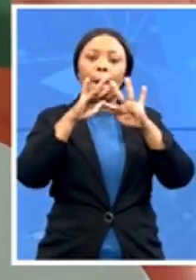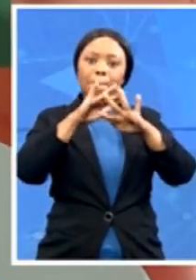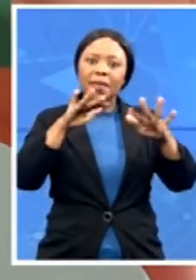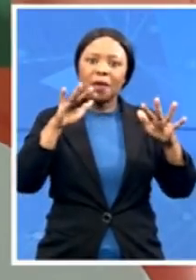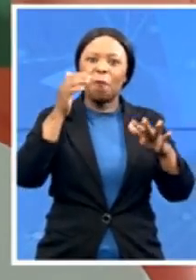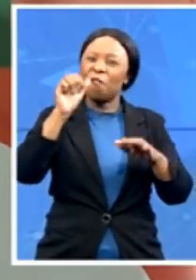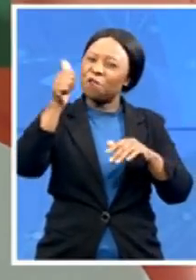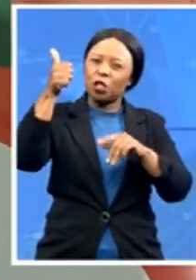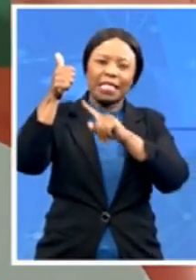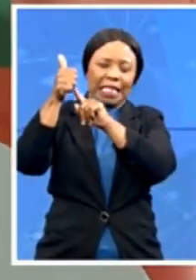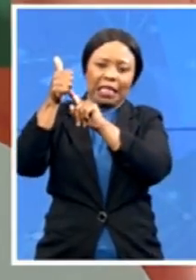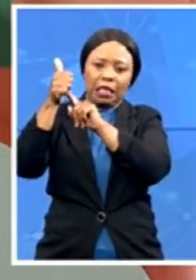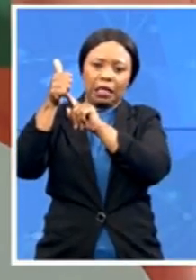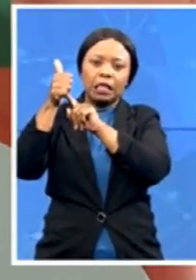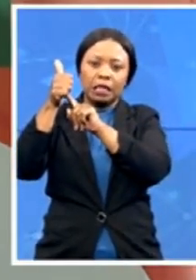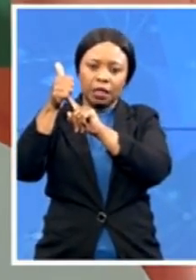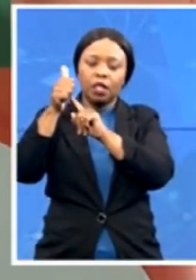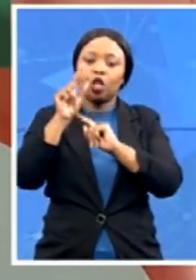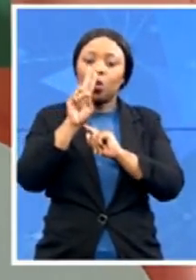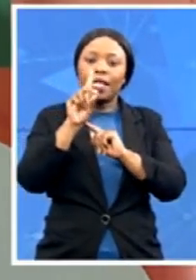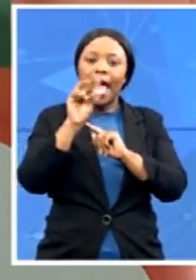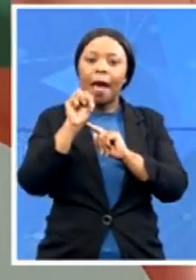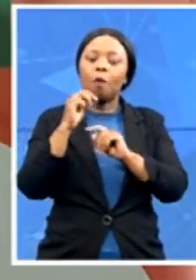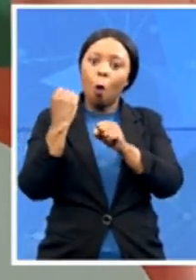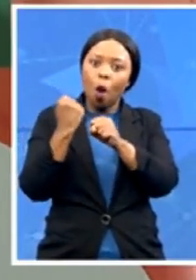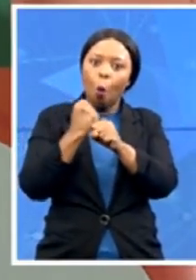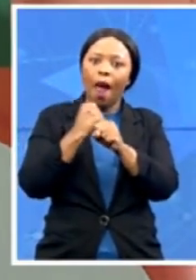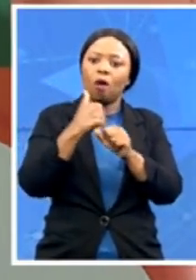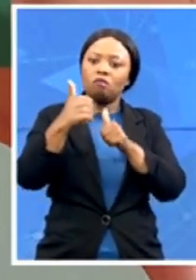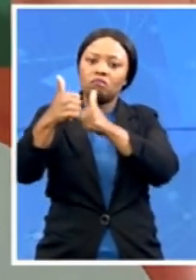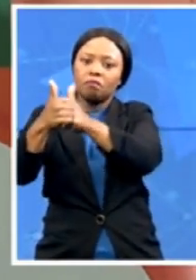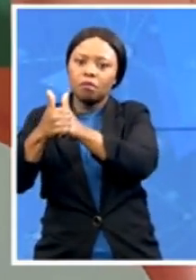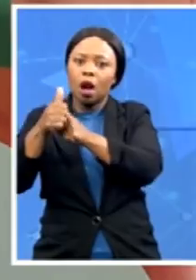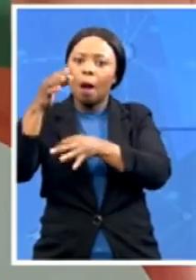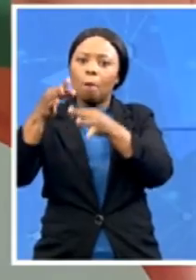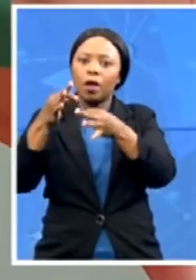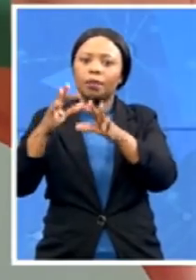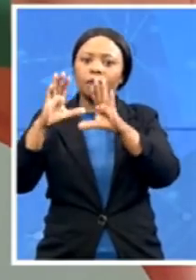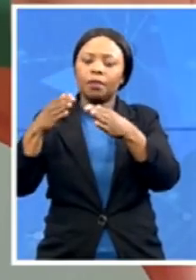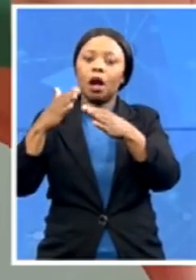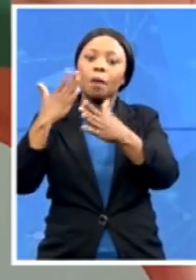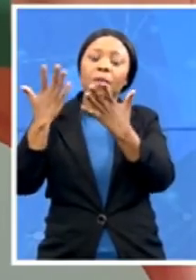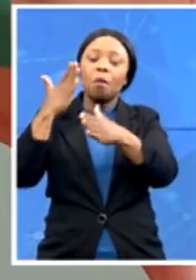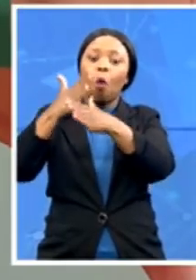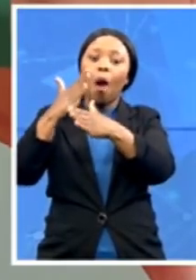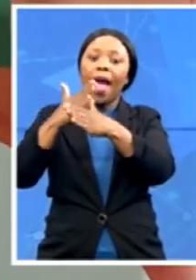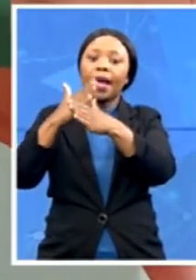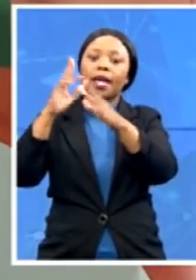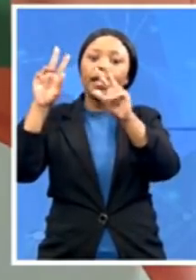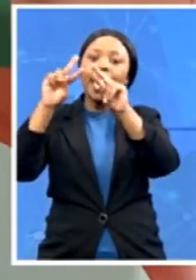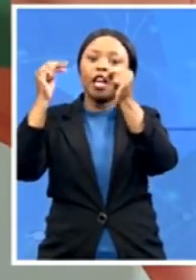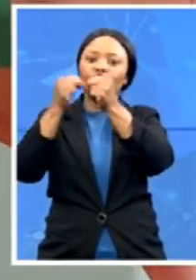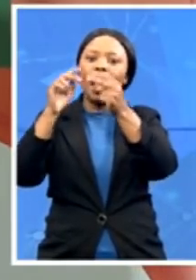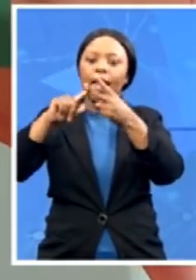other political parties that might govern at provincial and national levels to depoliticize